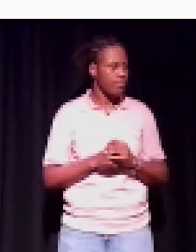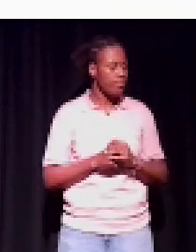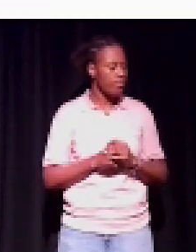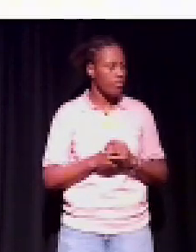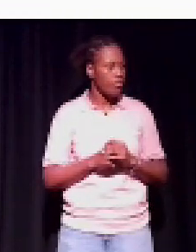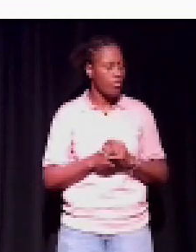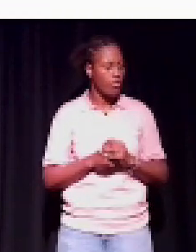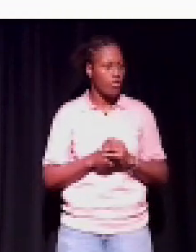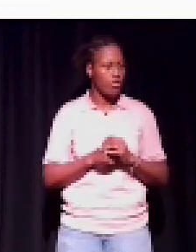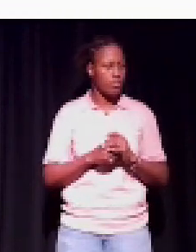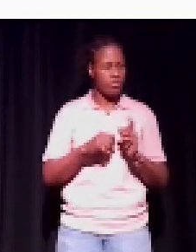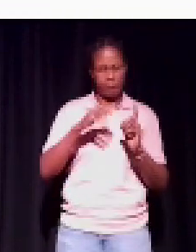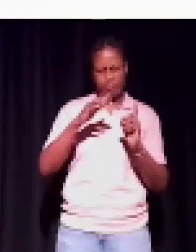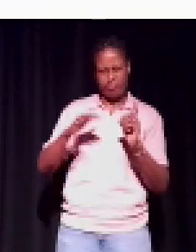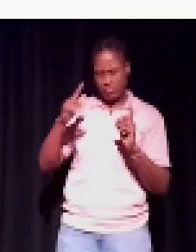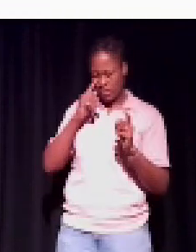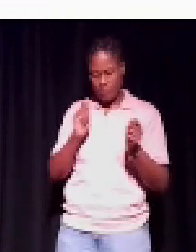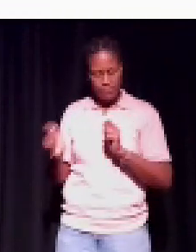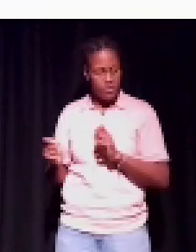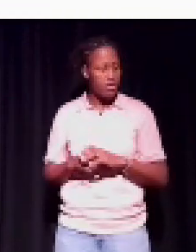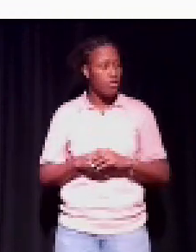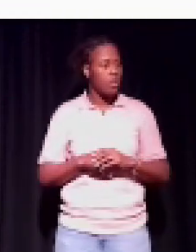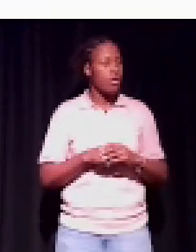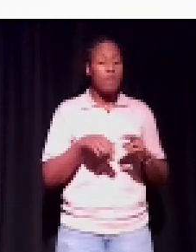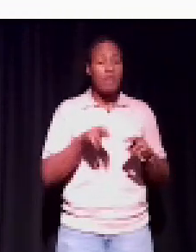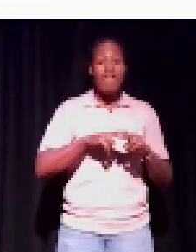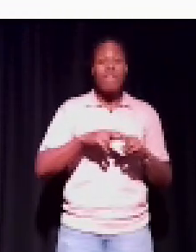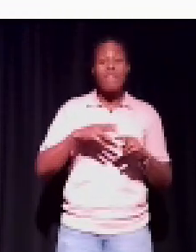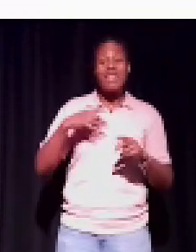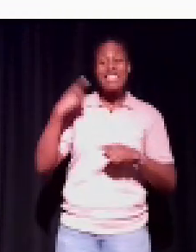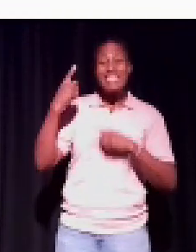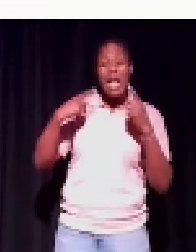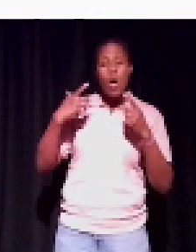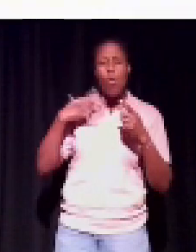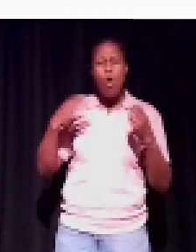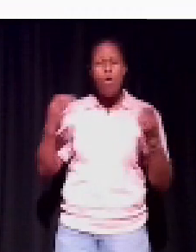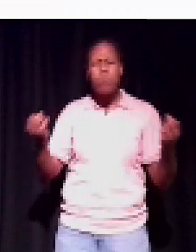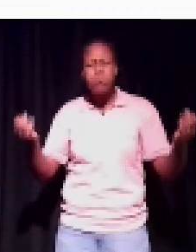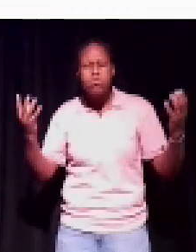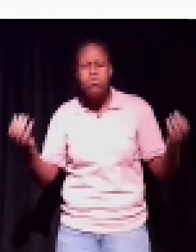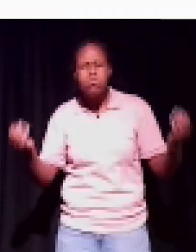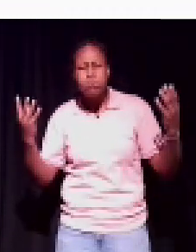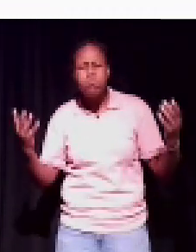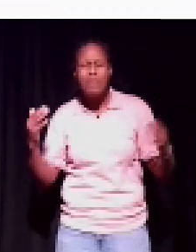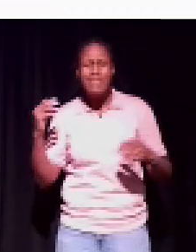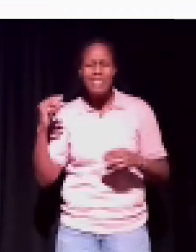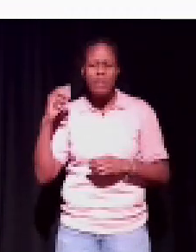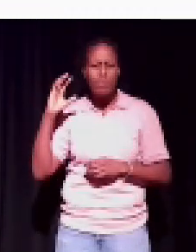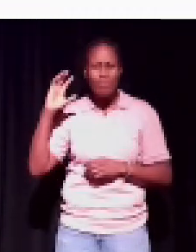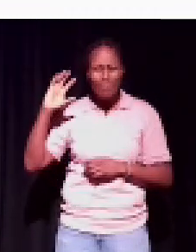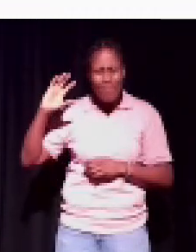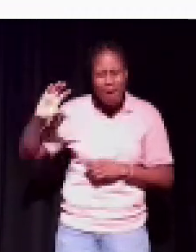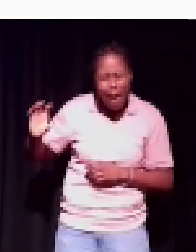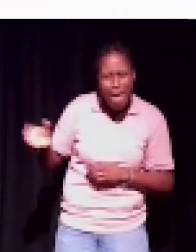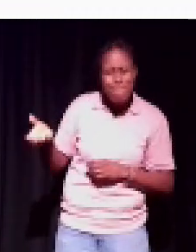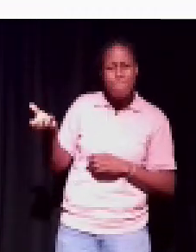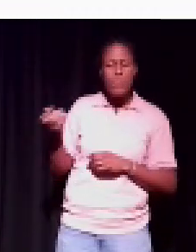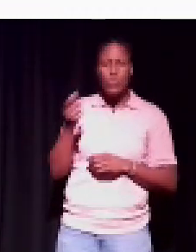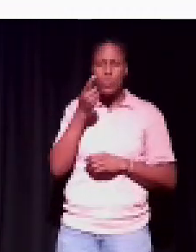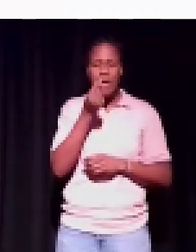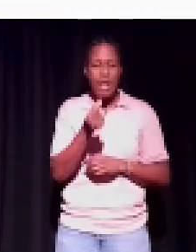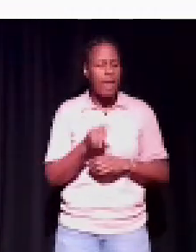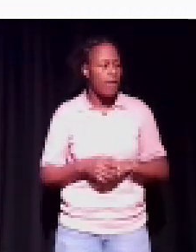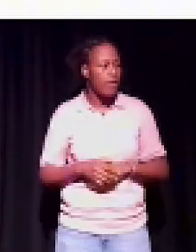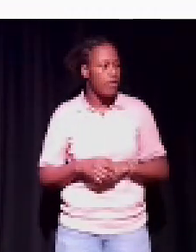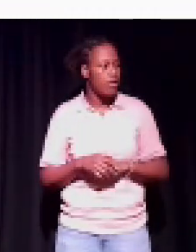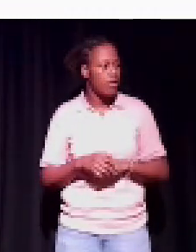If you wanted it to play louder in general when you press the button, then you can change that too. And there's a bunch of other